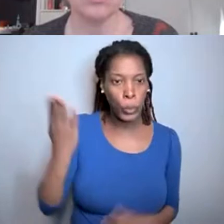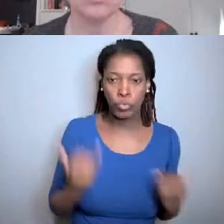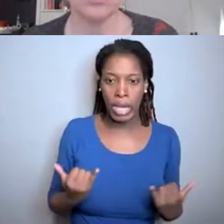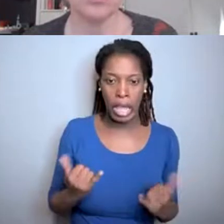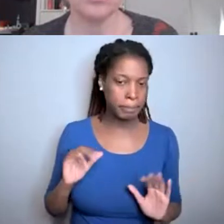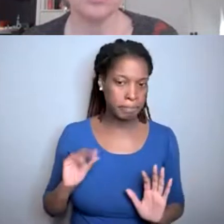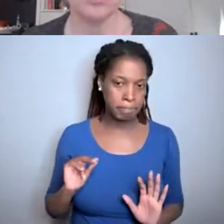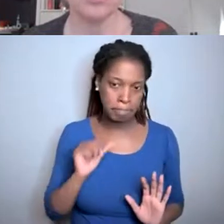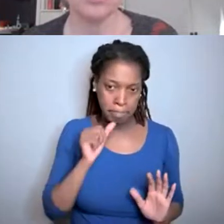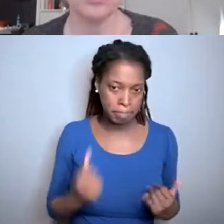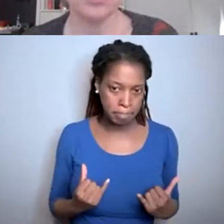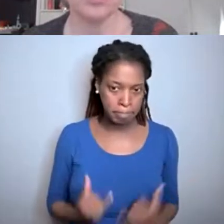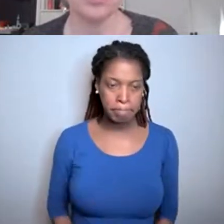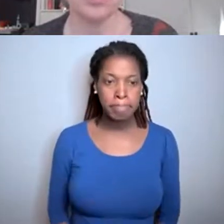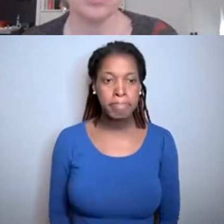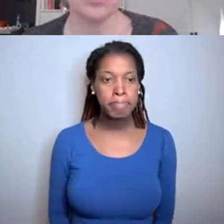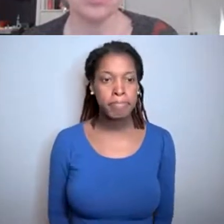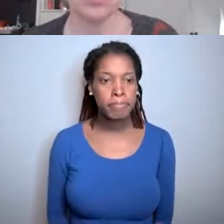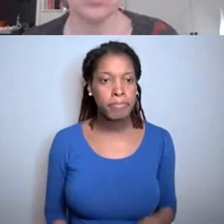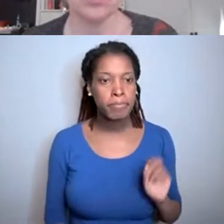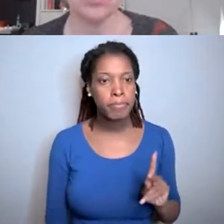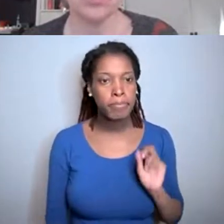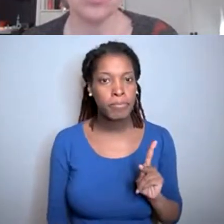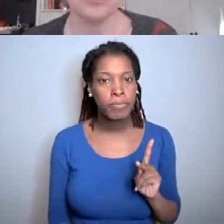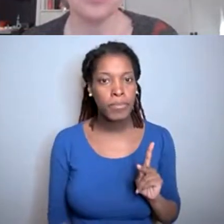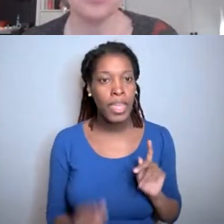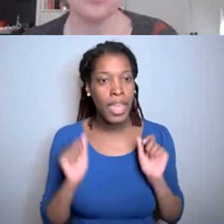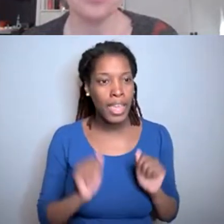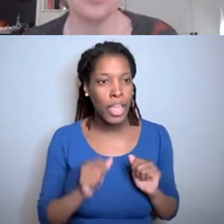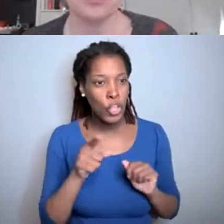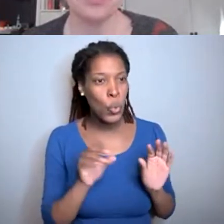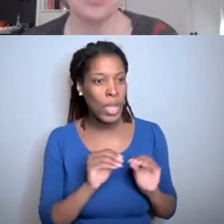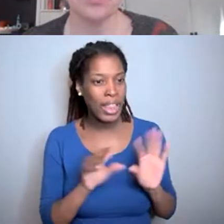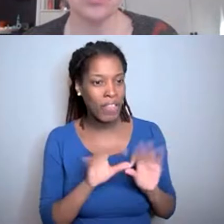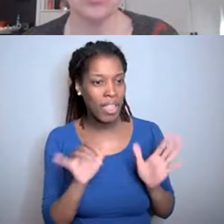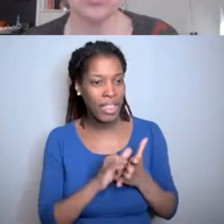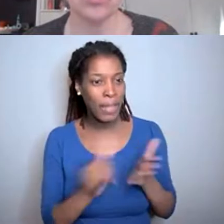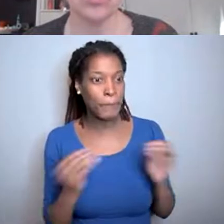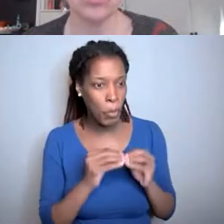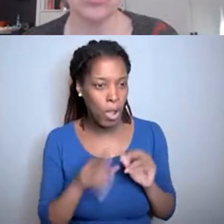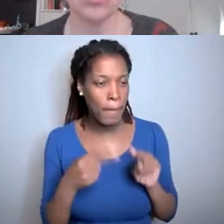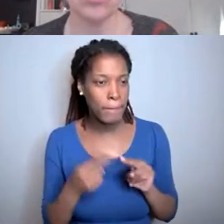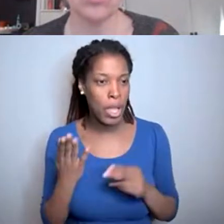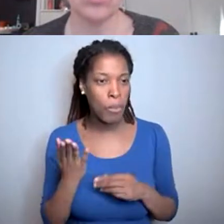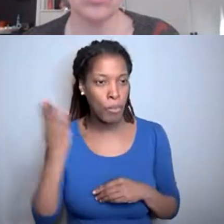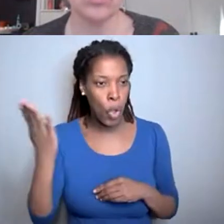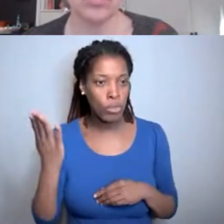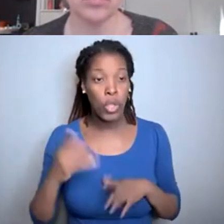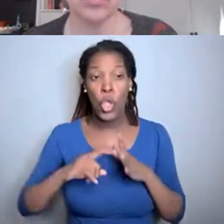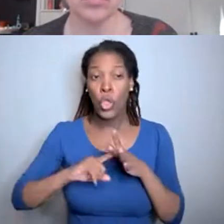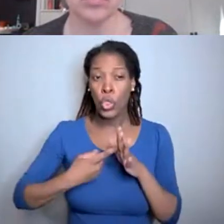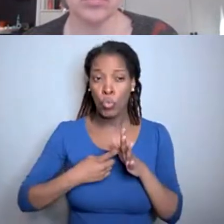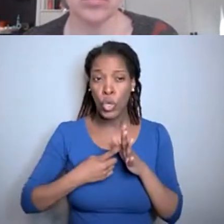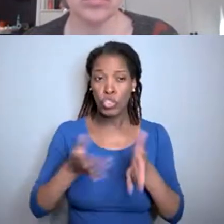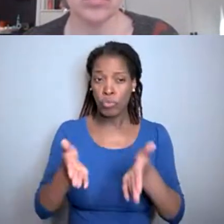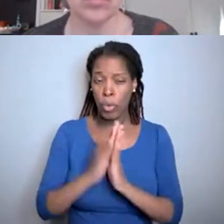can you clarify that further about the proposals the original call i saw made it seem uh